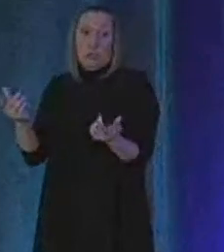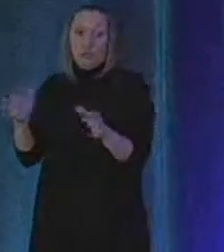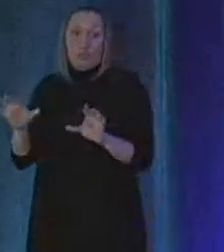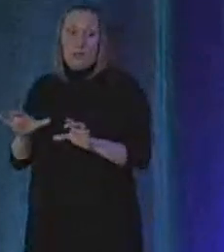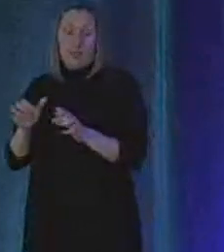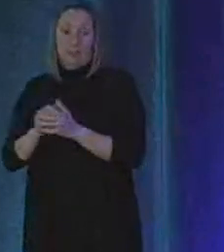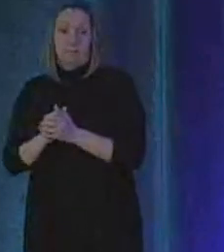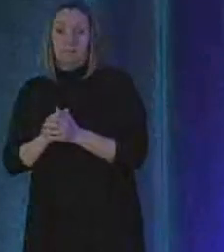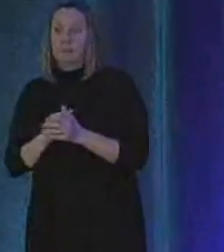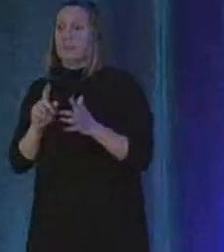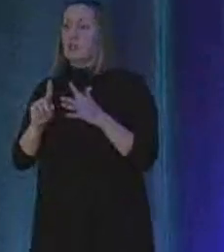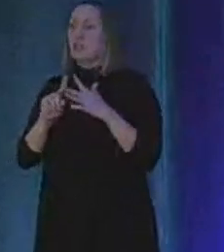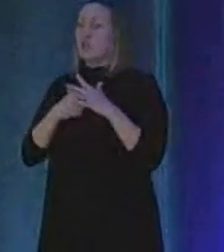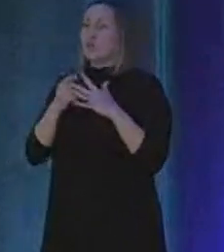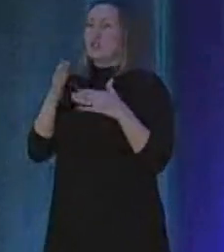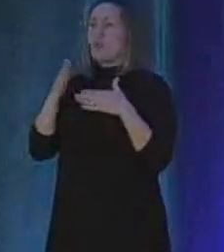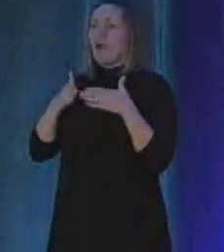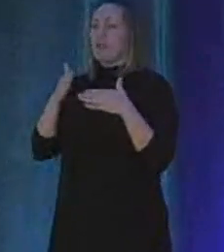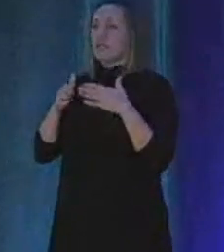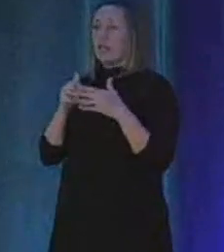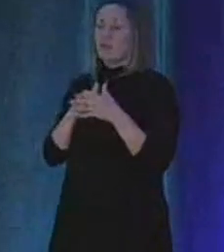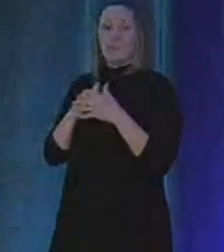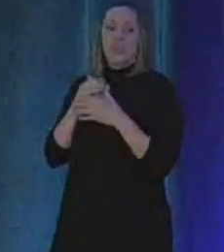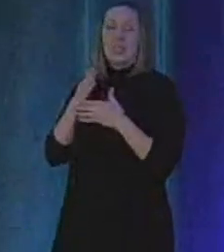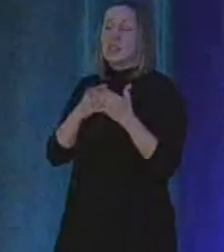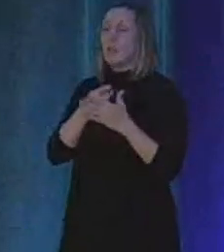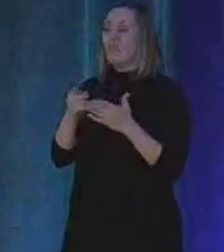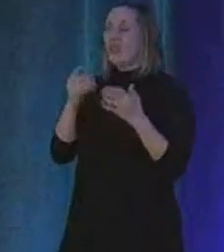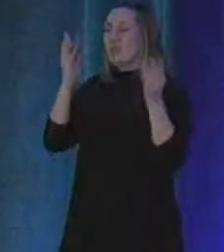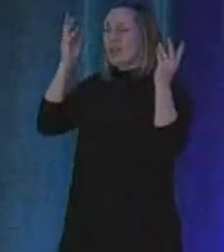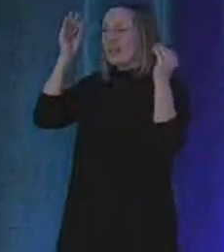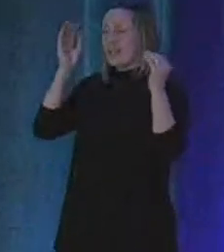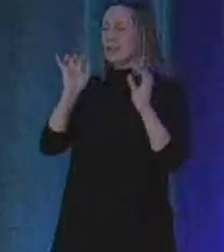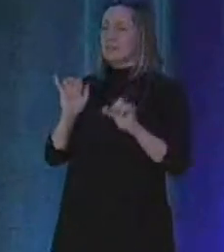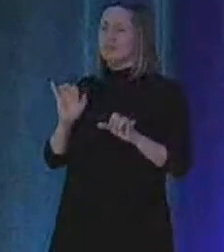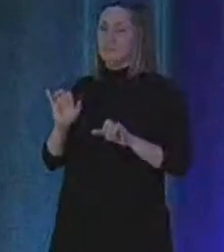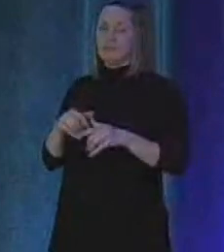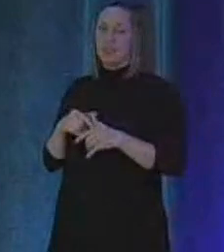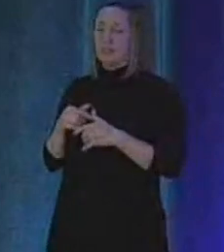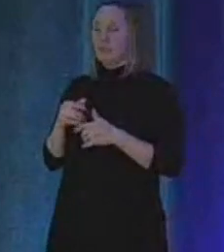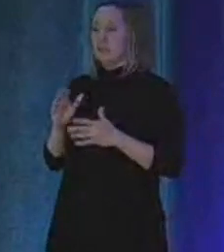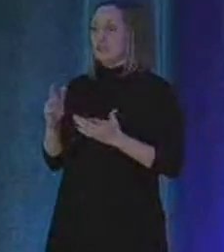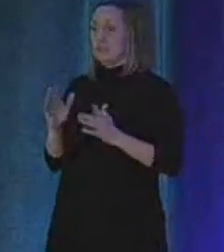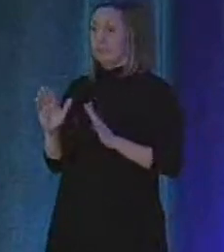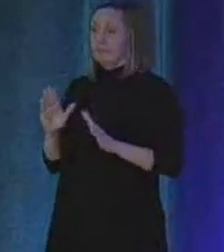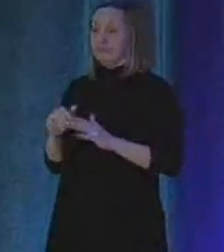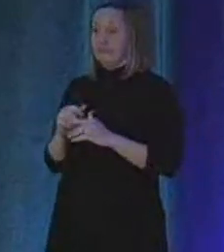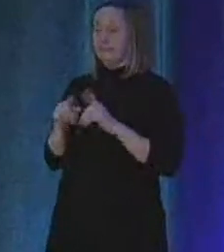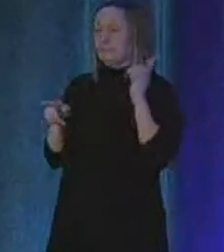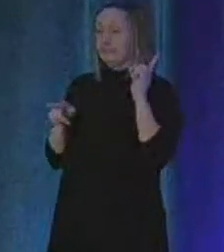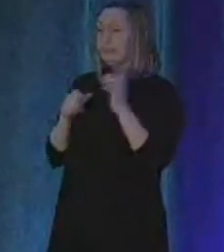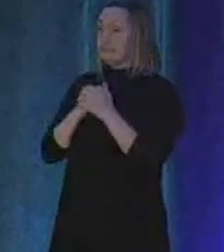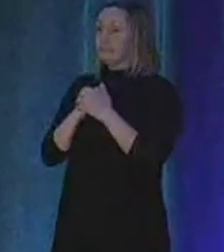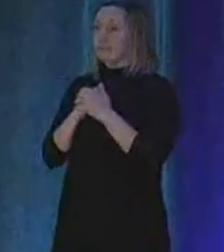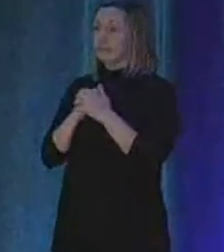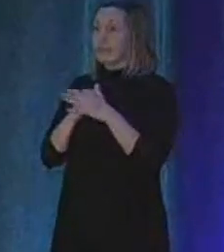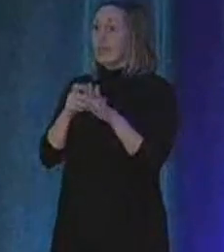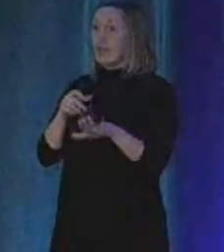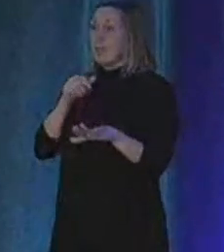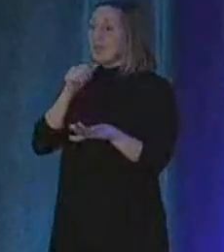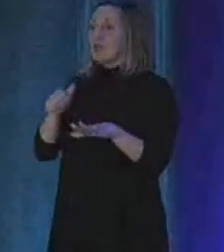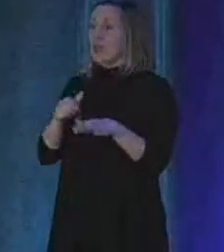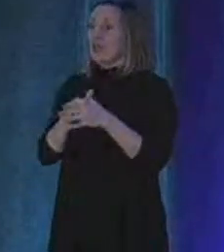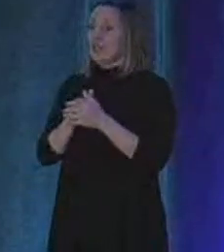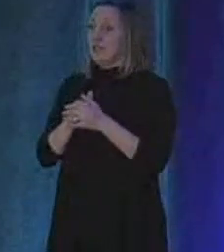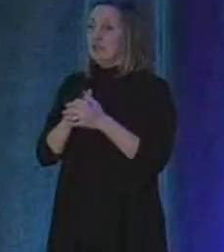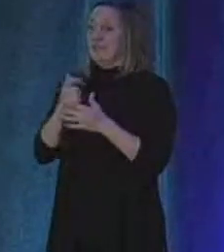So to start wrapping things up, some of you may be thinking to yourselves, okay, this all sounds great and whatever, but you're not acknowledging